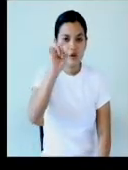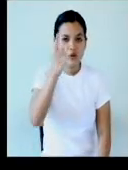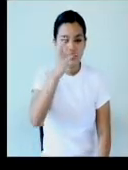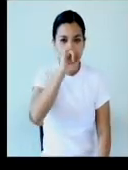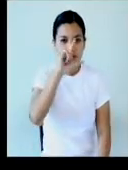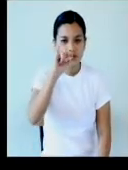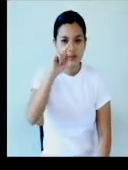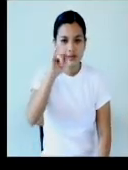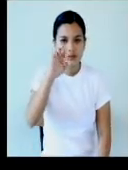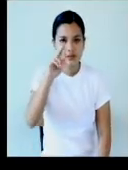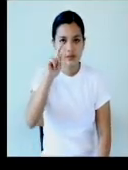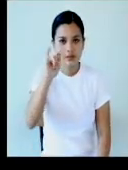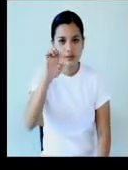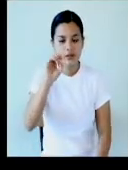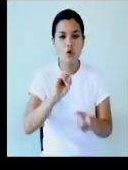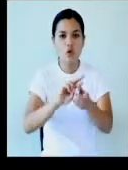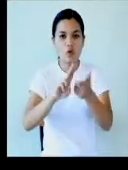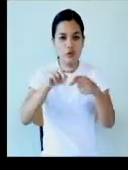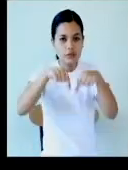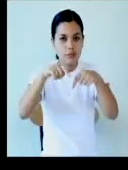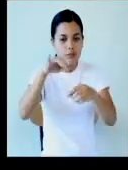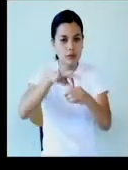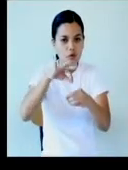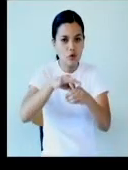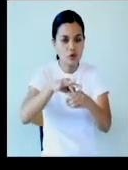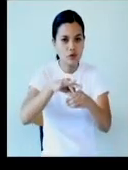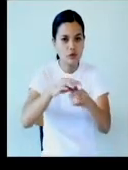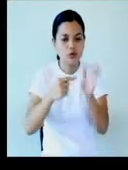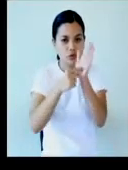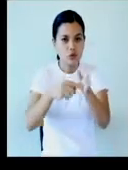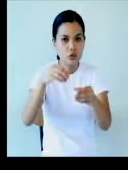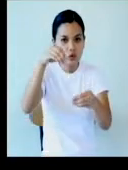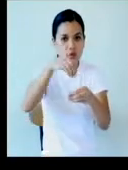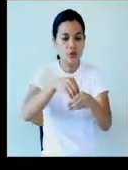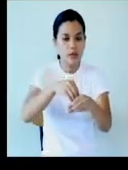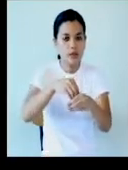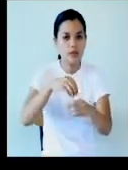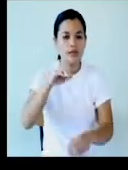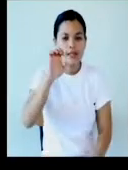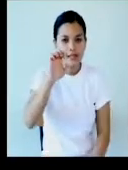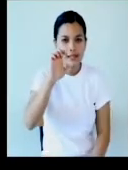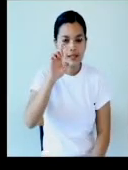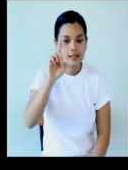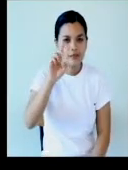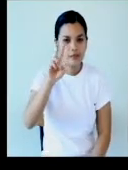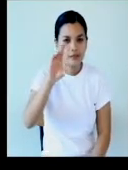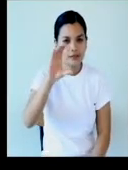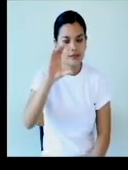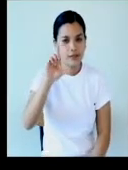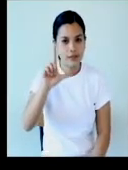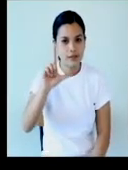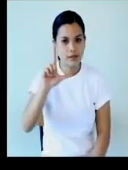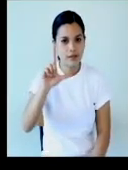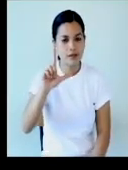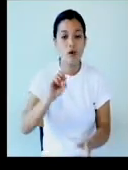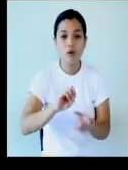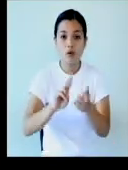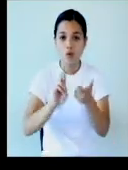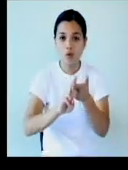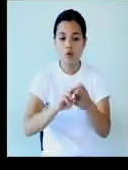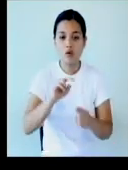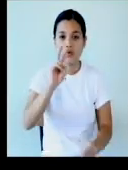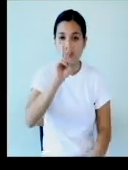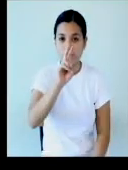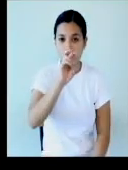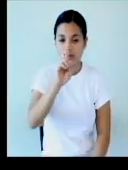7. Only illiterate or disabled voters as indicated in the Election Day Computerized Voters List, or EDVCL, or